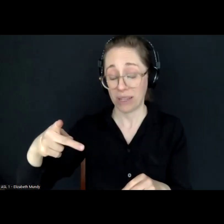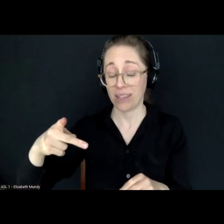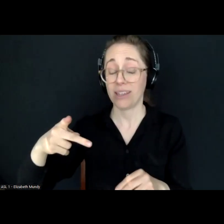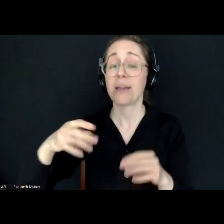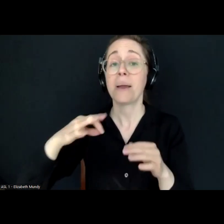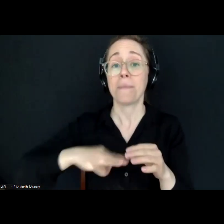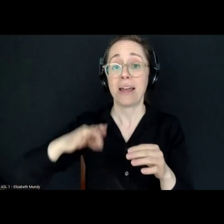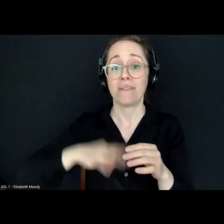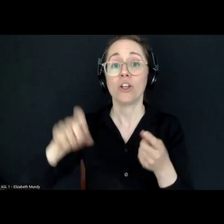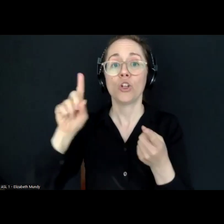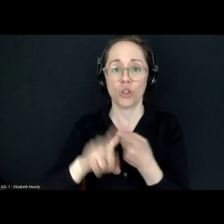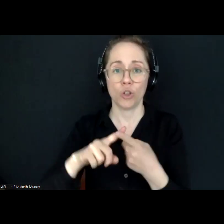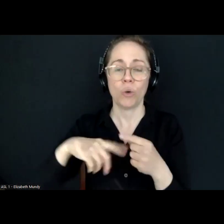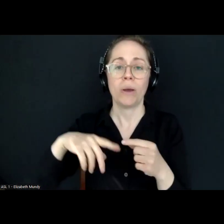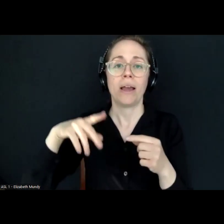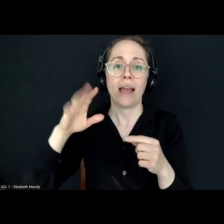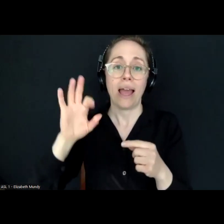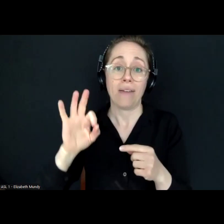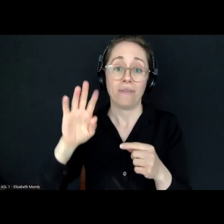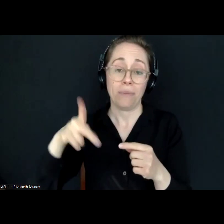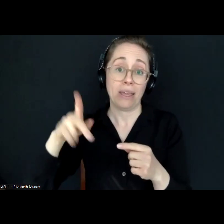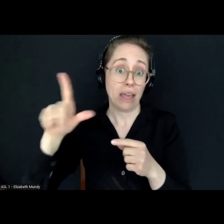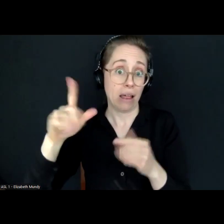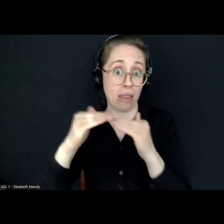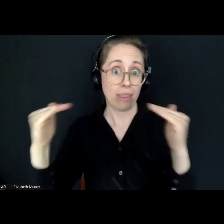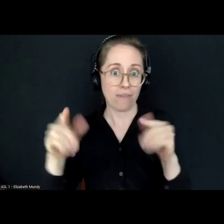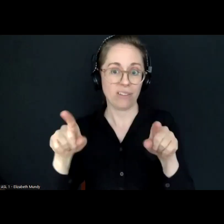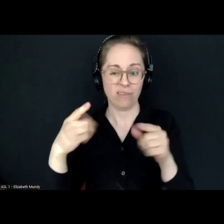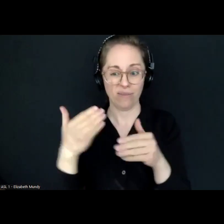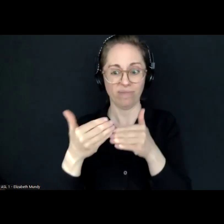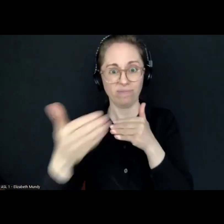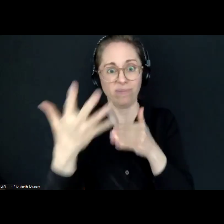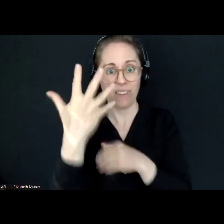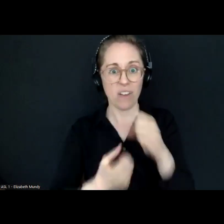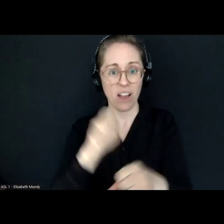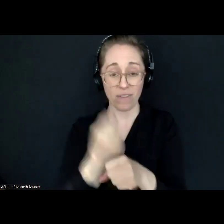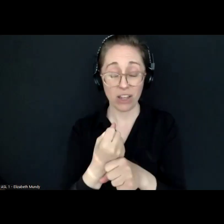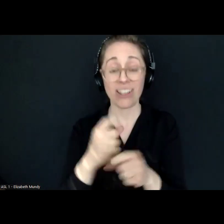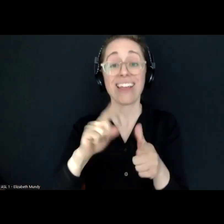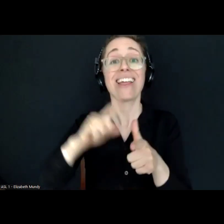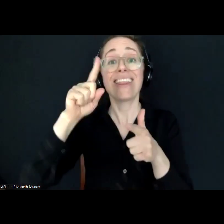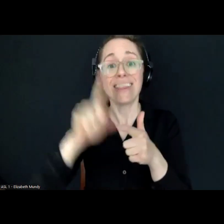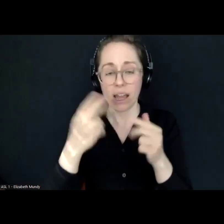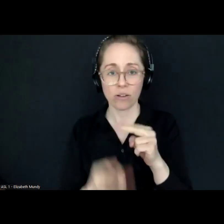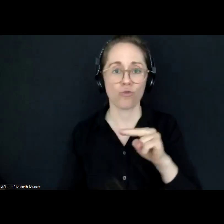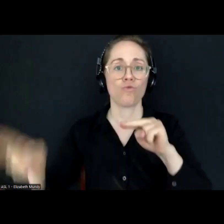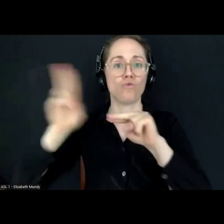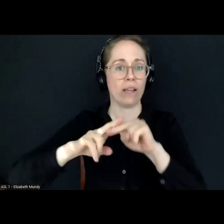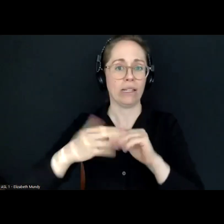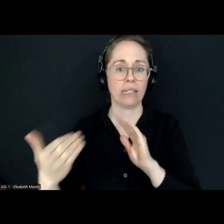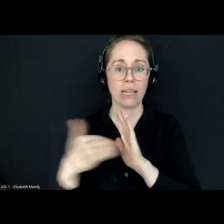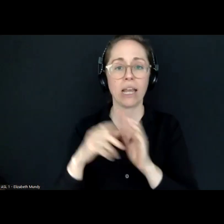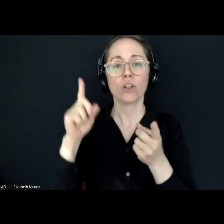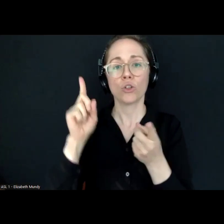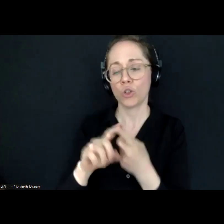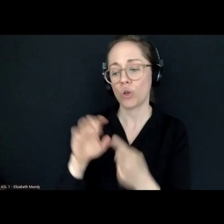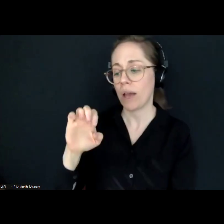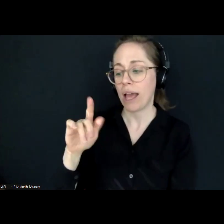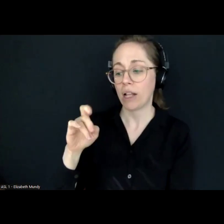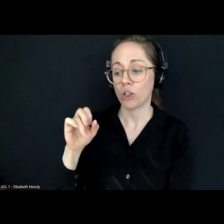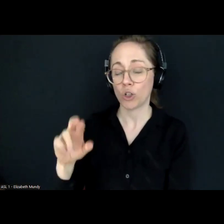in the next 3 to 5 years, as well as a plan afterwards to raise that to the Elder Equality Index, which we believe